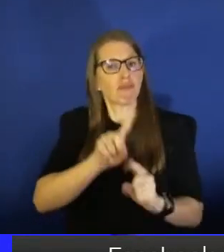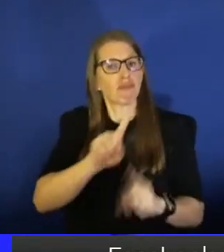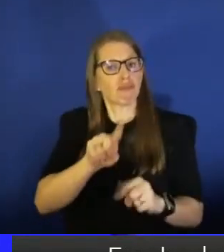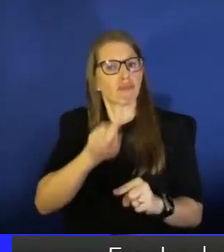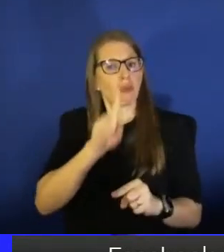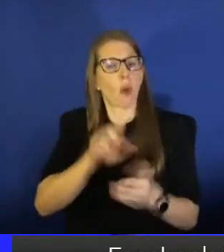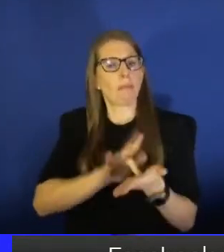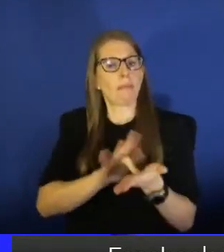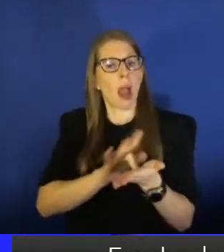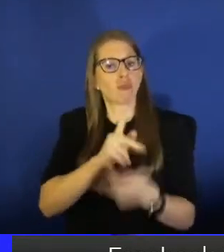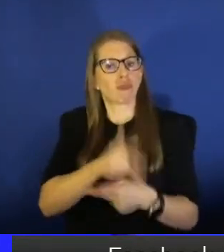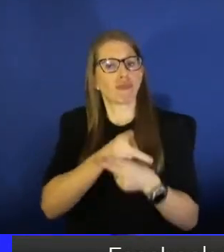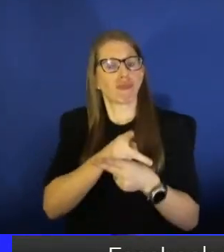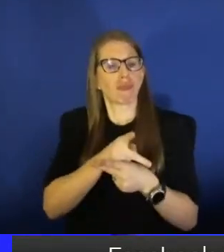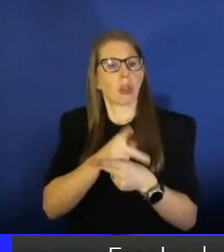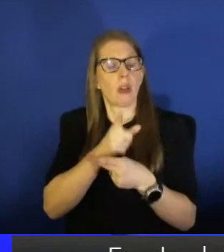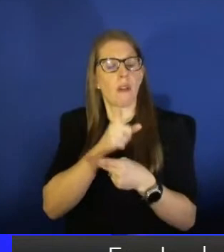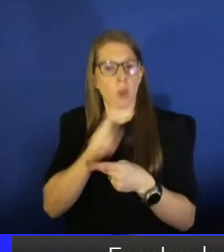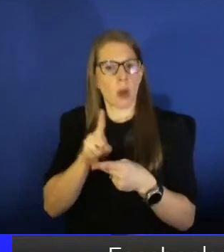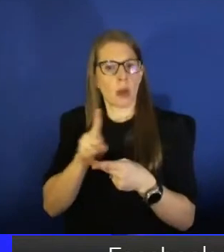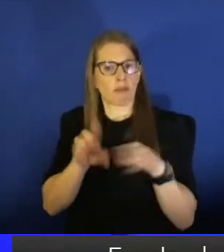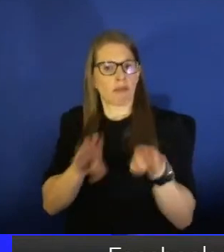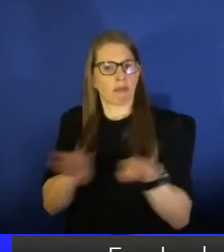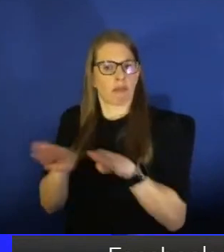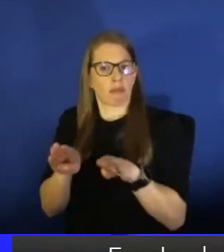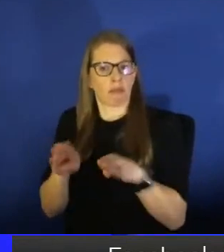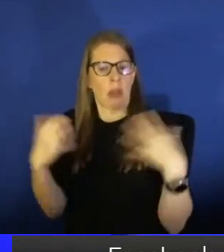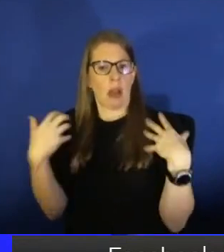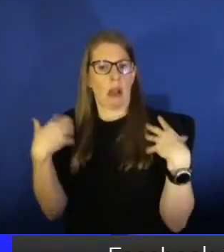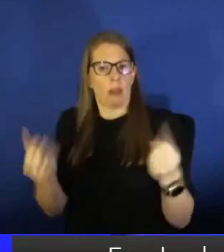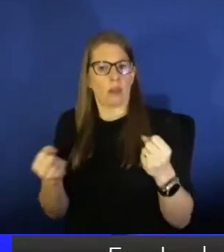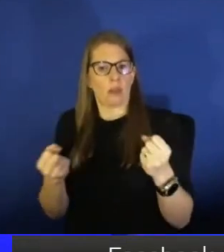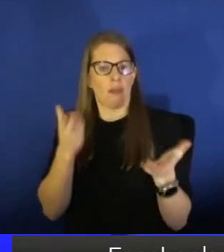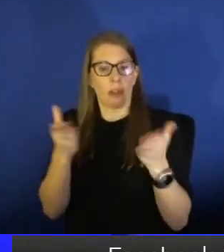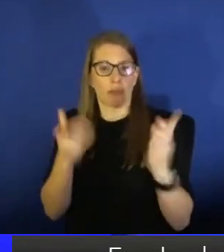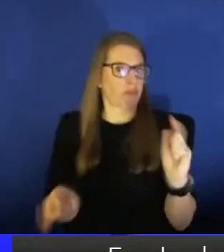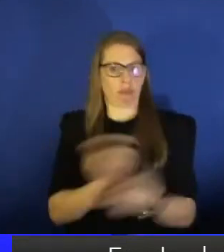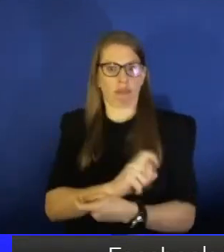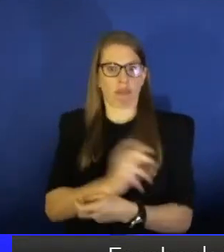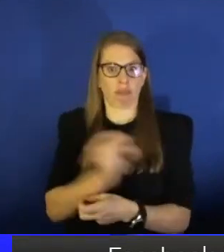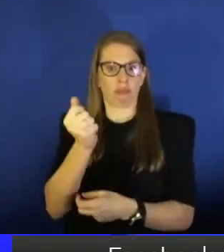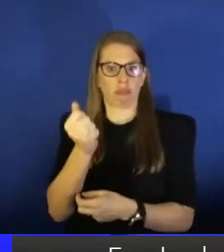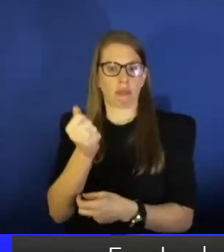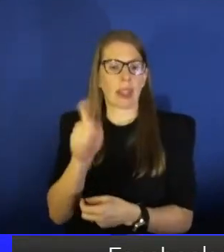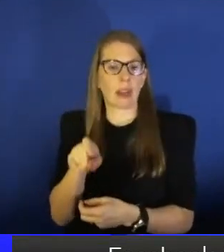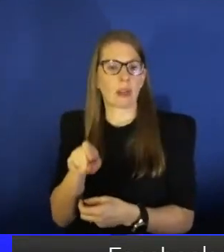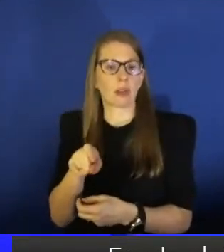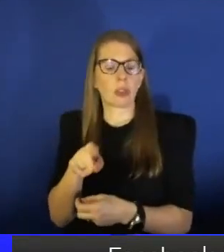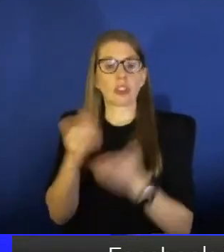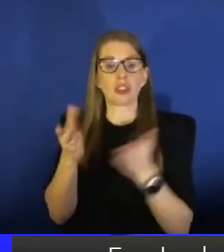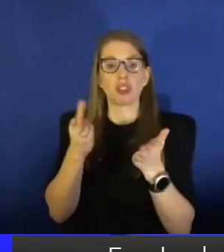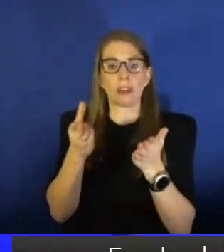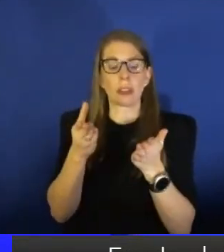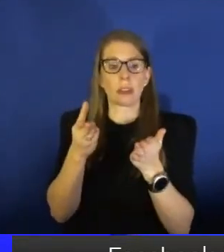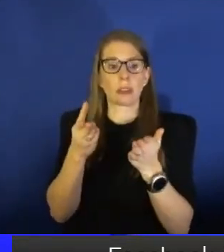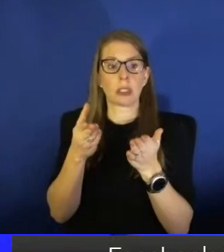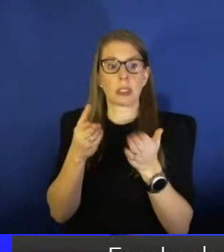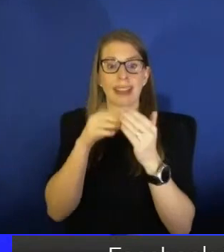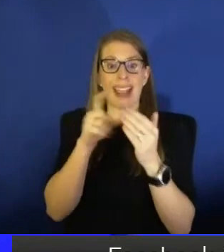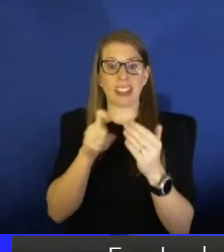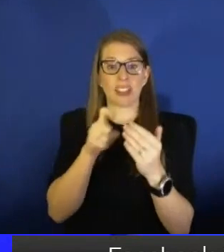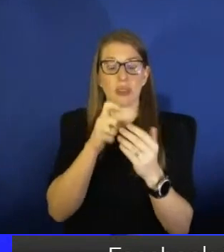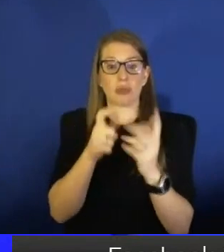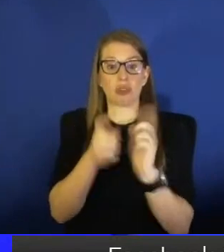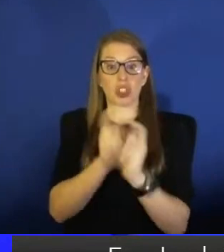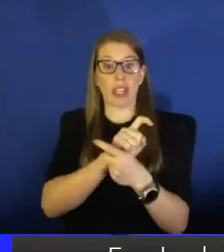to get the behavioral health services. And we had to quickly kind of switch that into delivering those services at their home. And